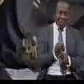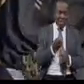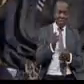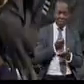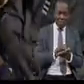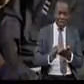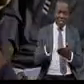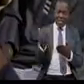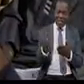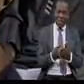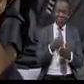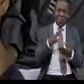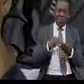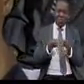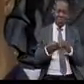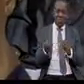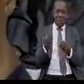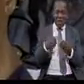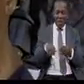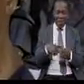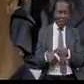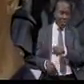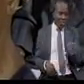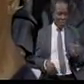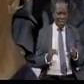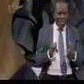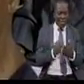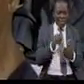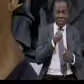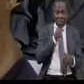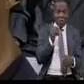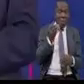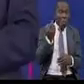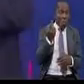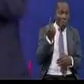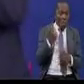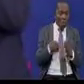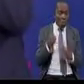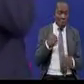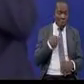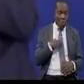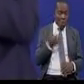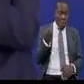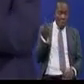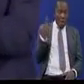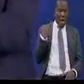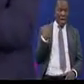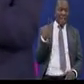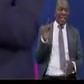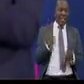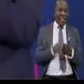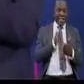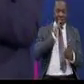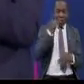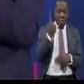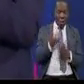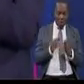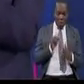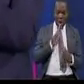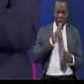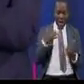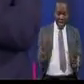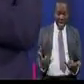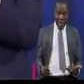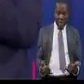we were, it is what we are by faith today. And it is the faith that will wipe away the